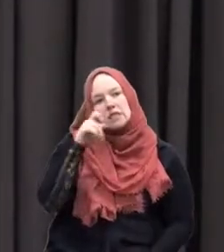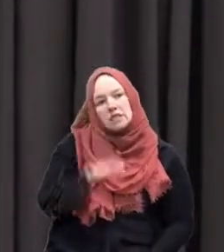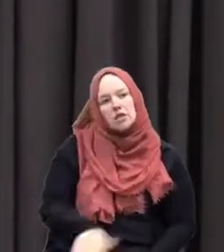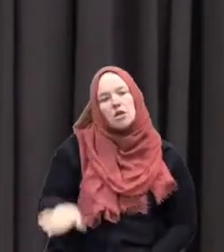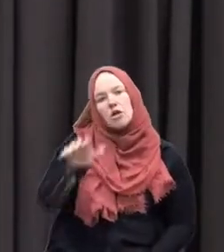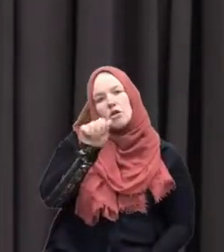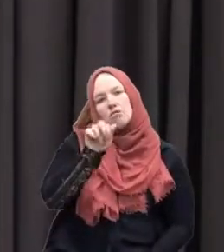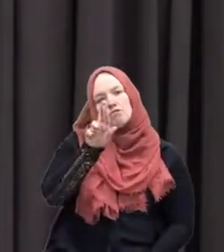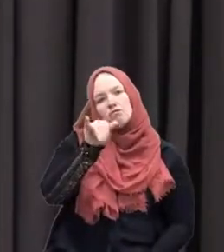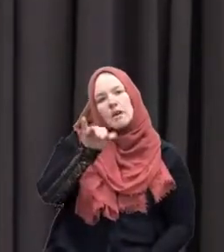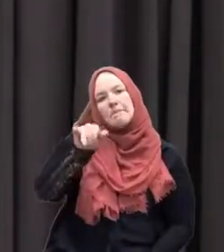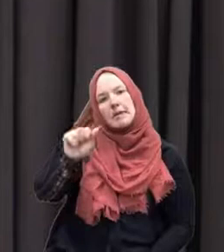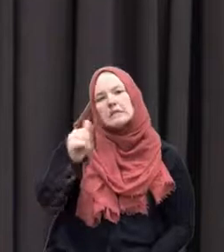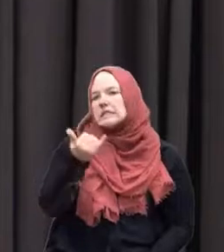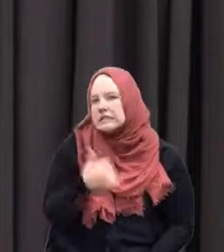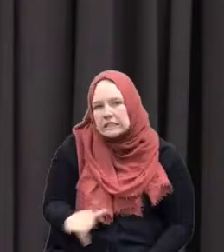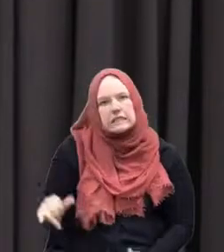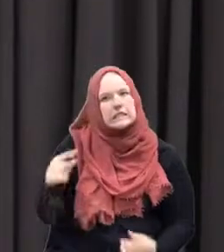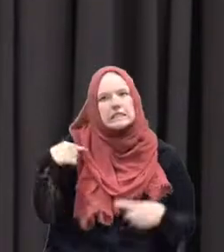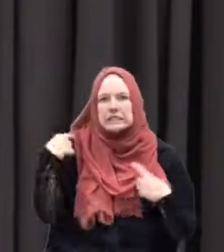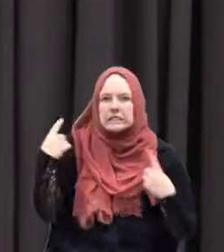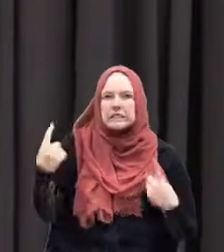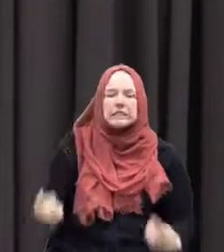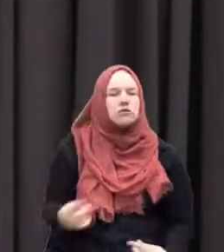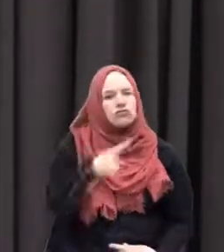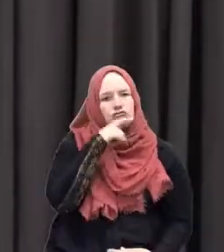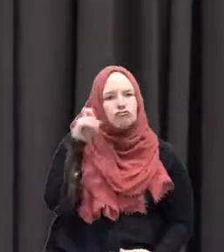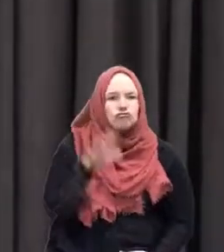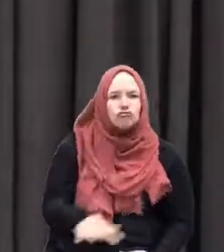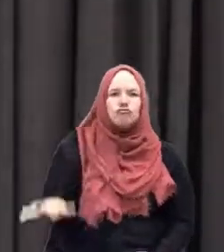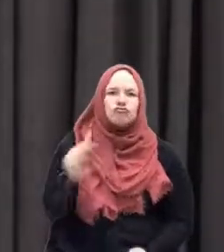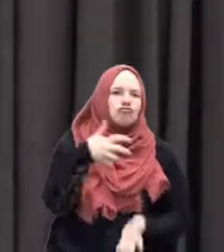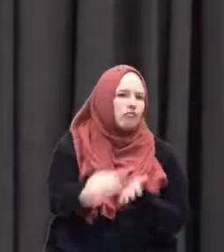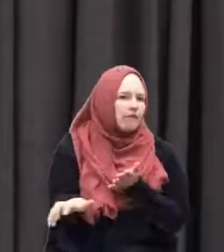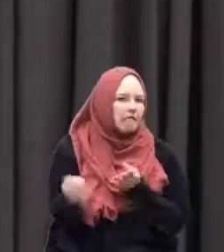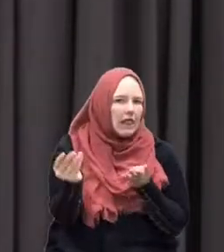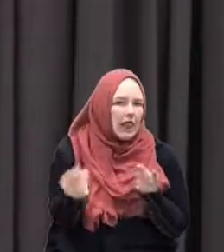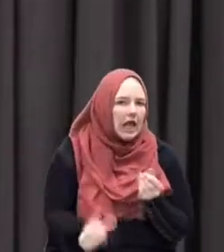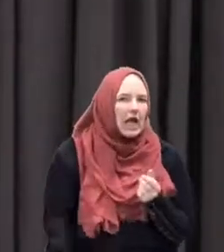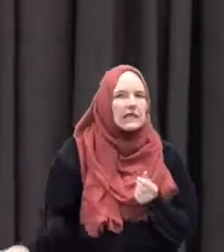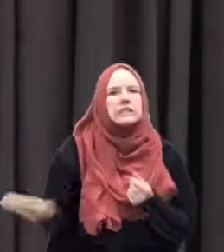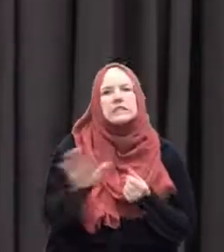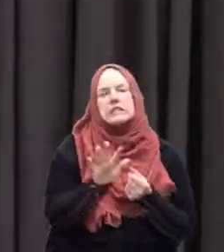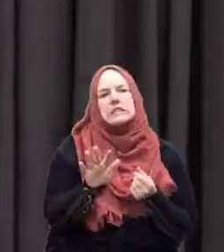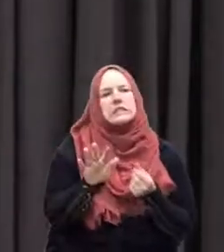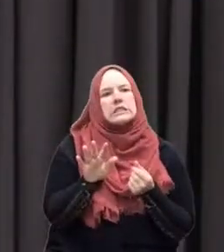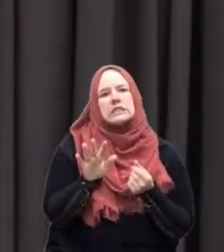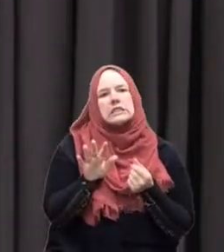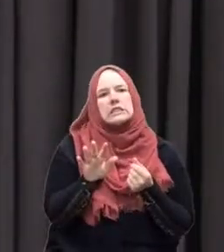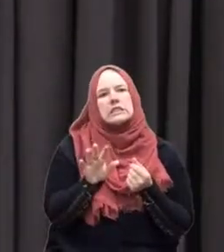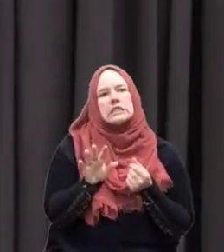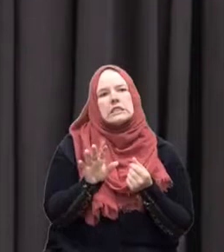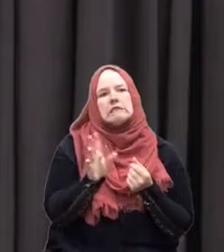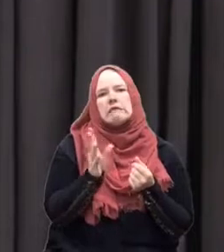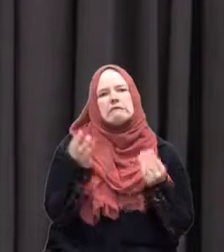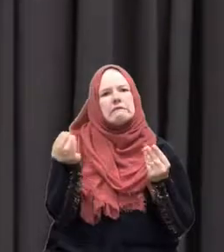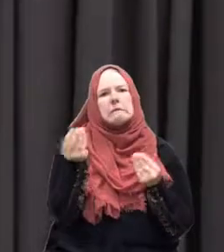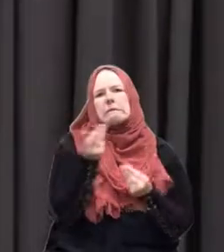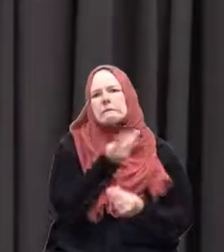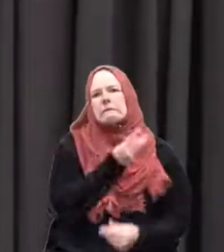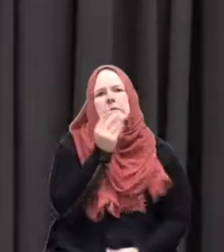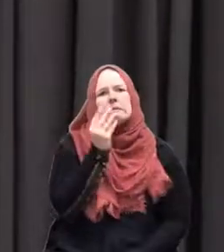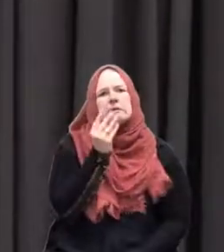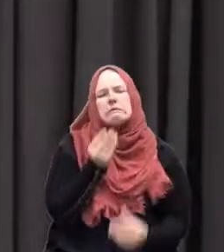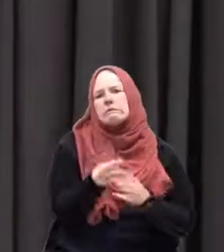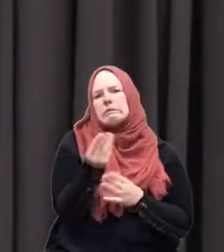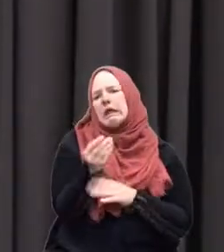Arabia continued to be the desert of Arabia. Arid, rough land, none or very few